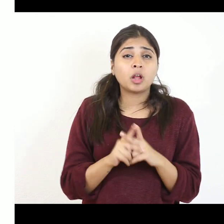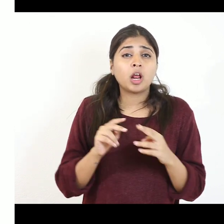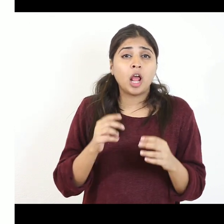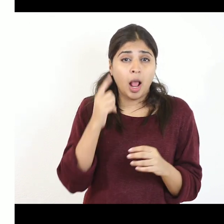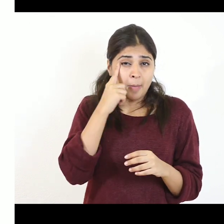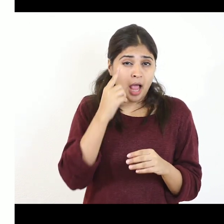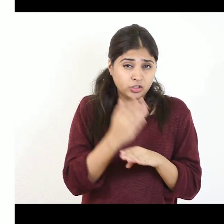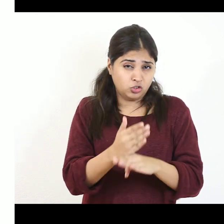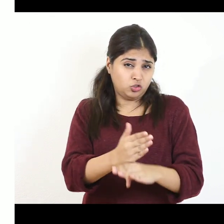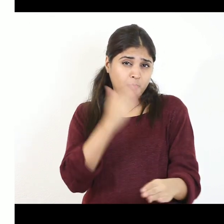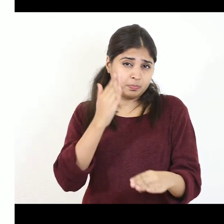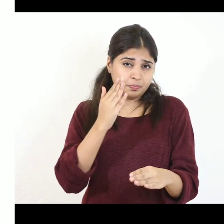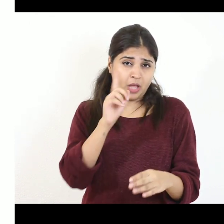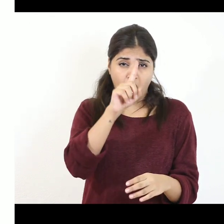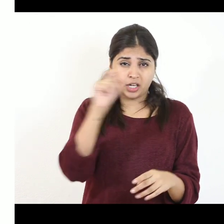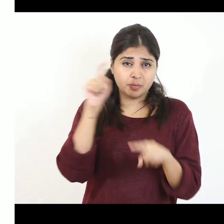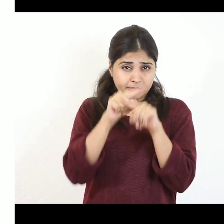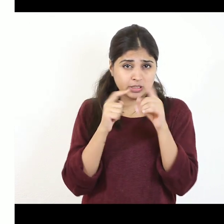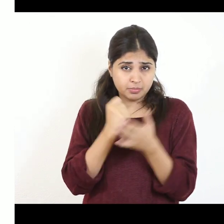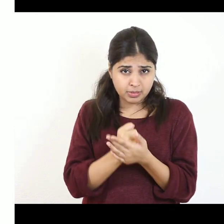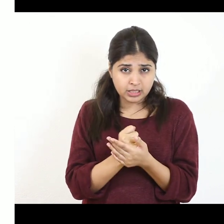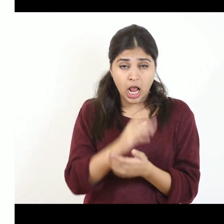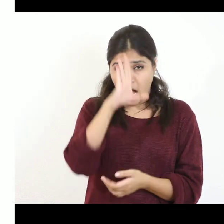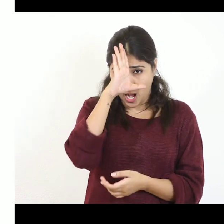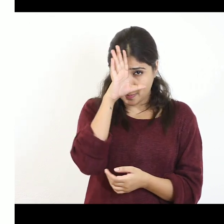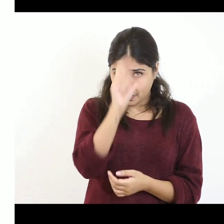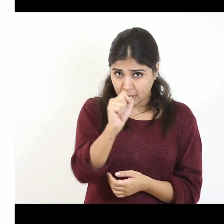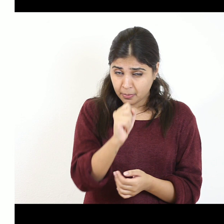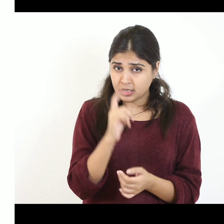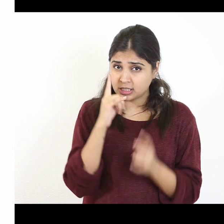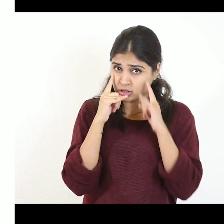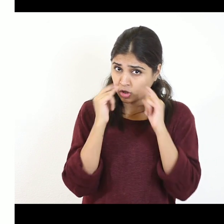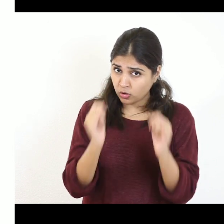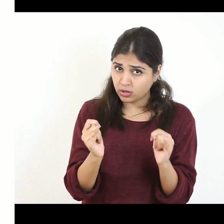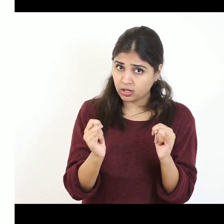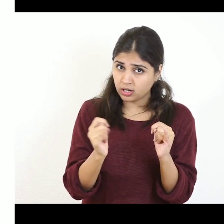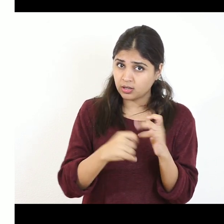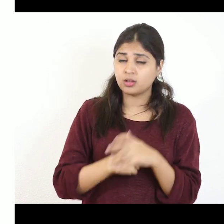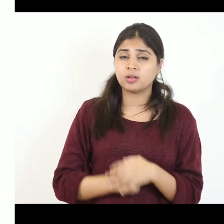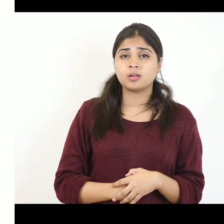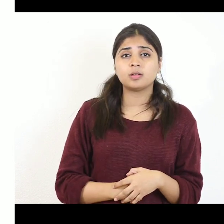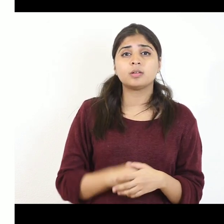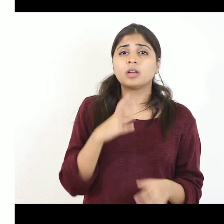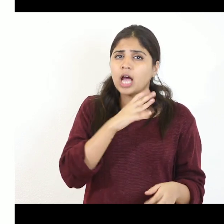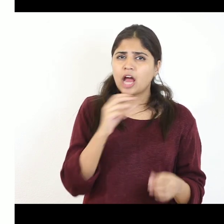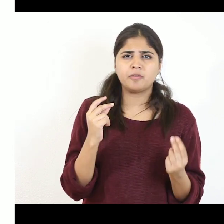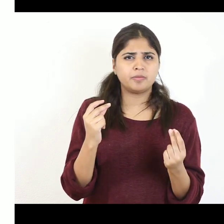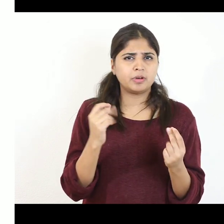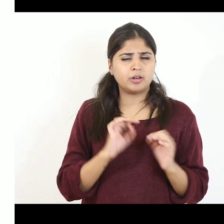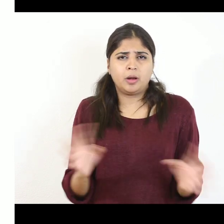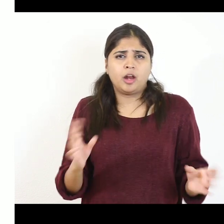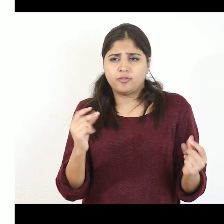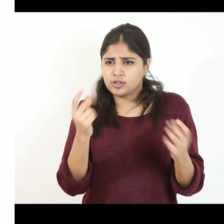security and ability to complete all the data entry needs on time.